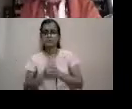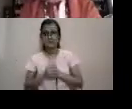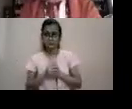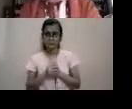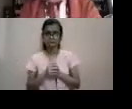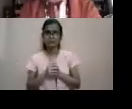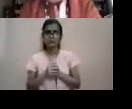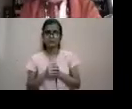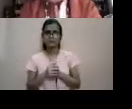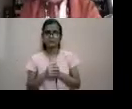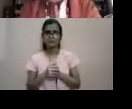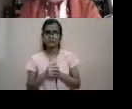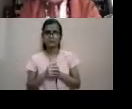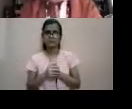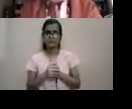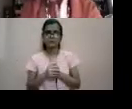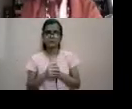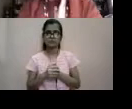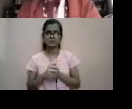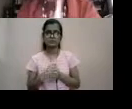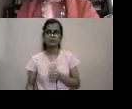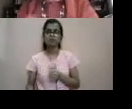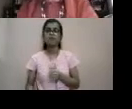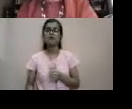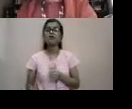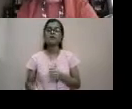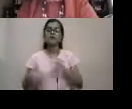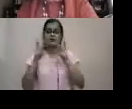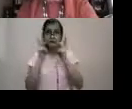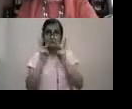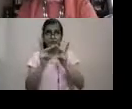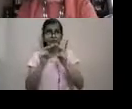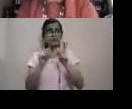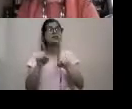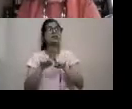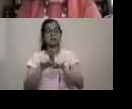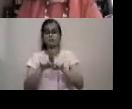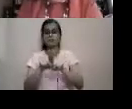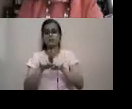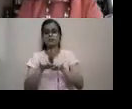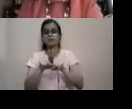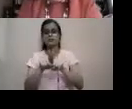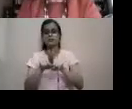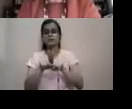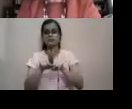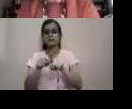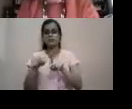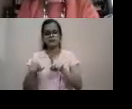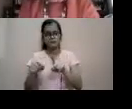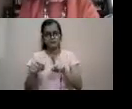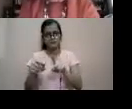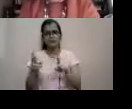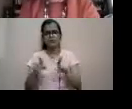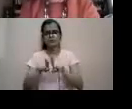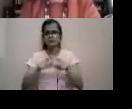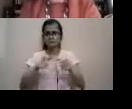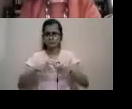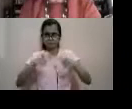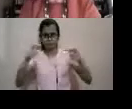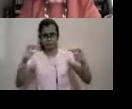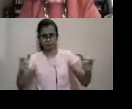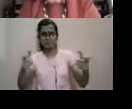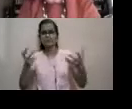scholars can embrace. Seeing dependency writ large through the extended and